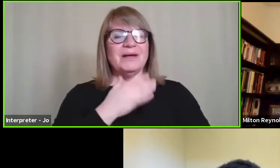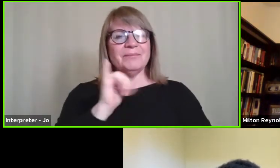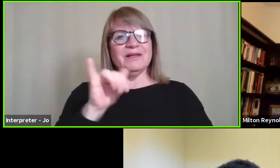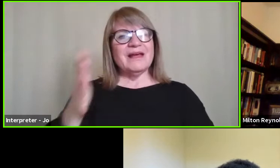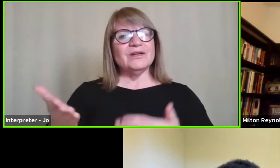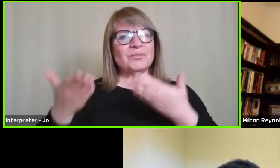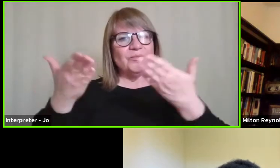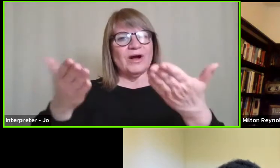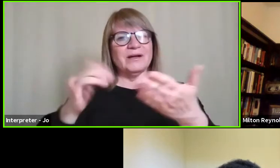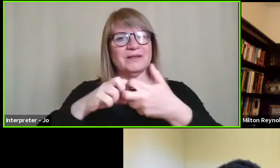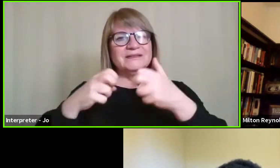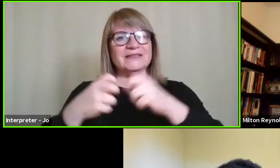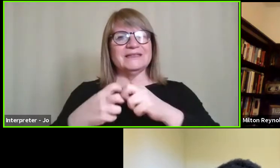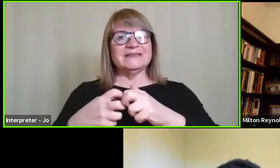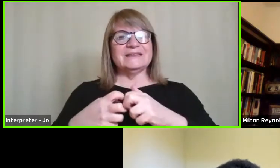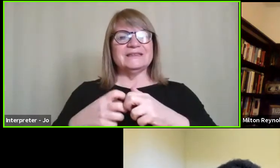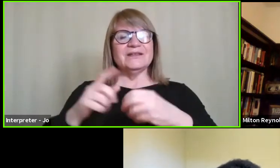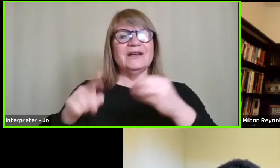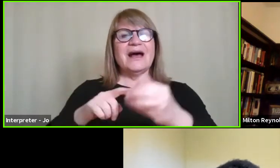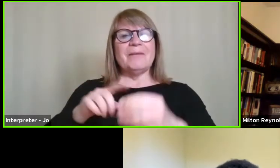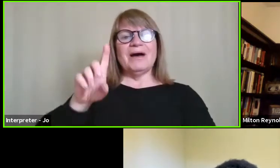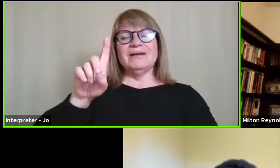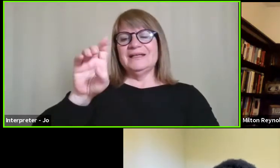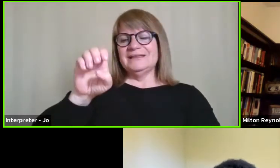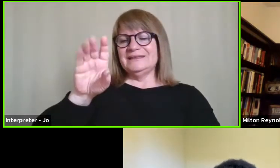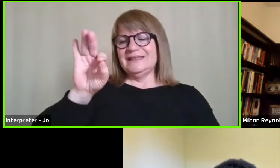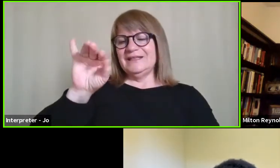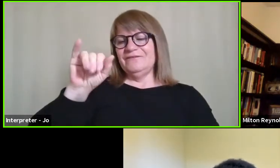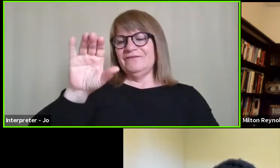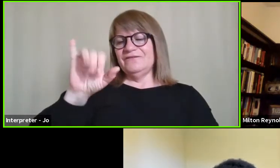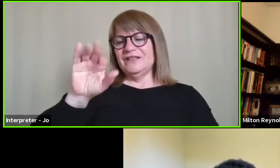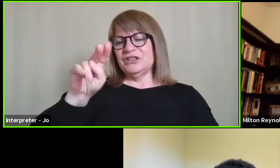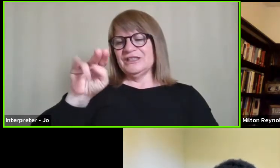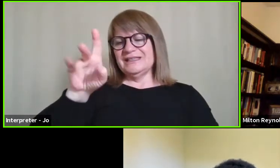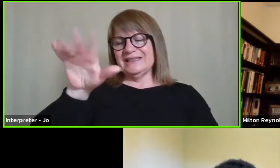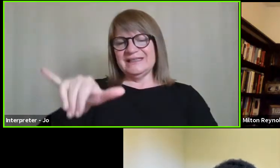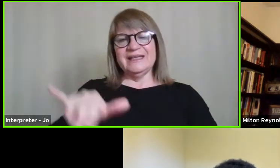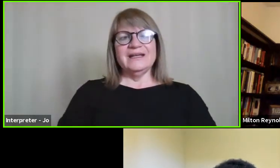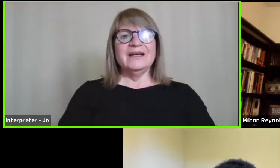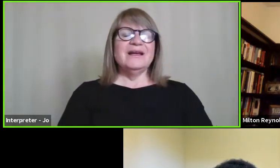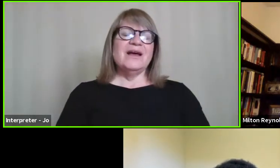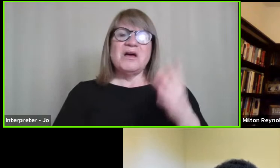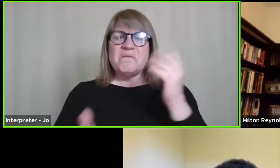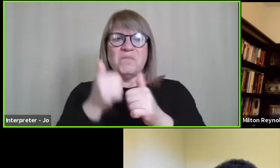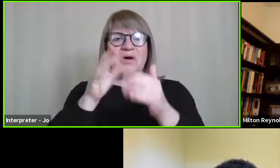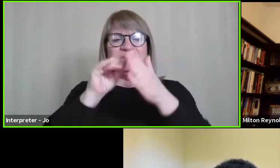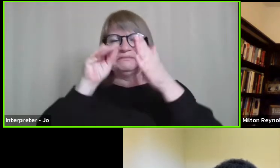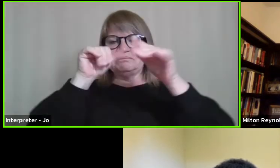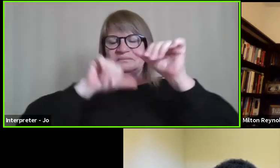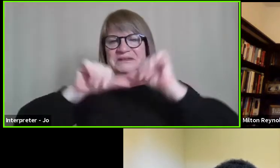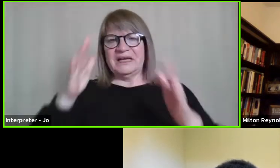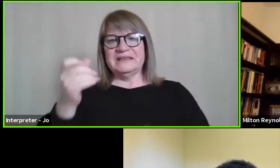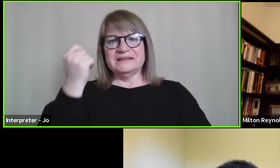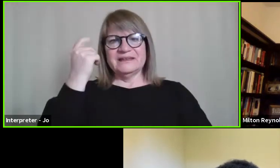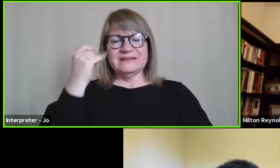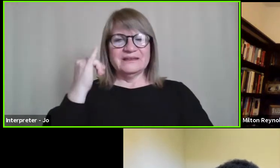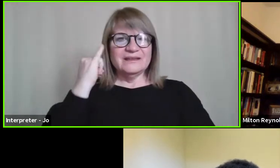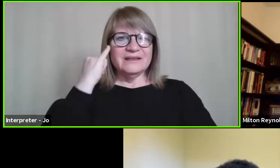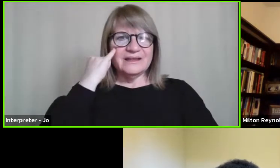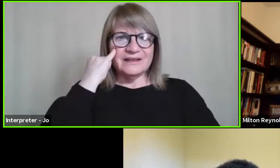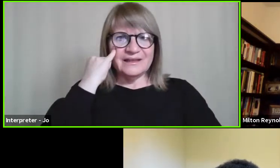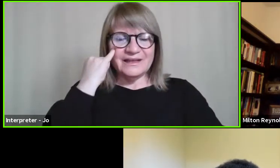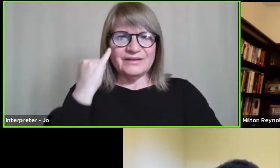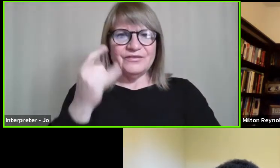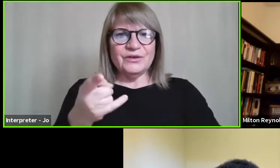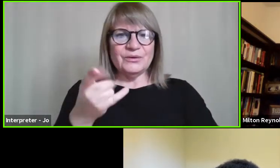issue of inefficiency because i mean the vast majority of scientists understand that if you take eugenics seriously it's an impossible